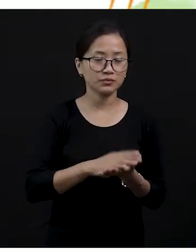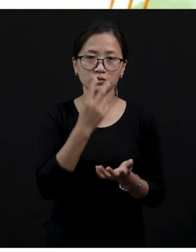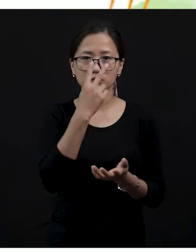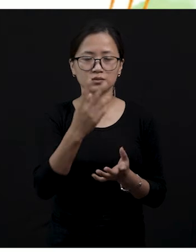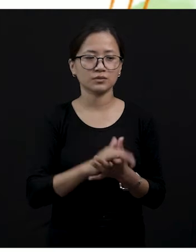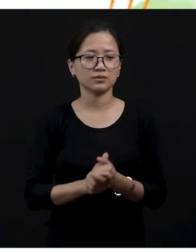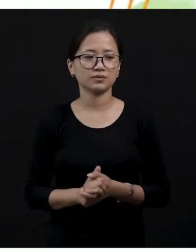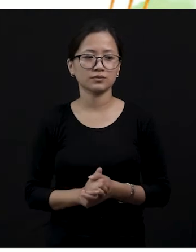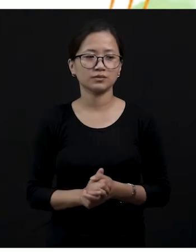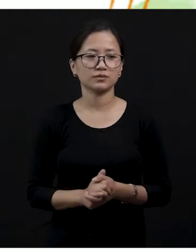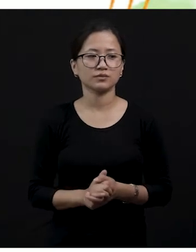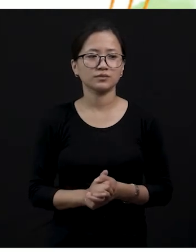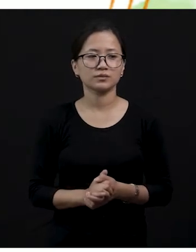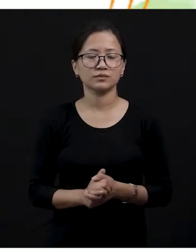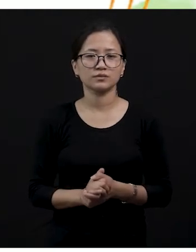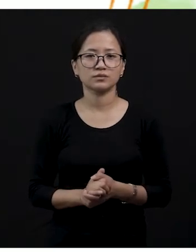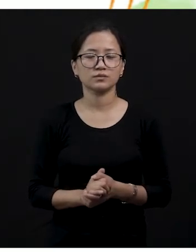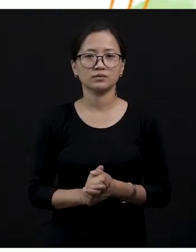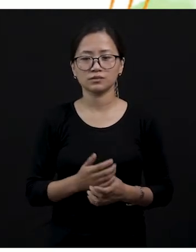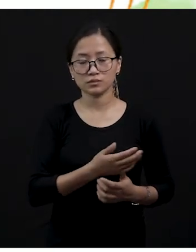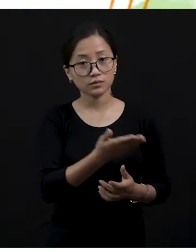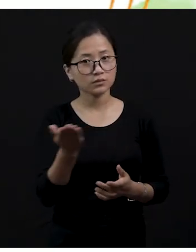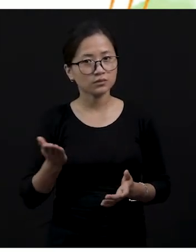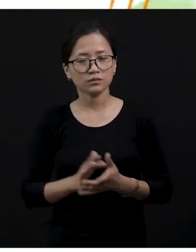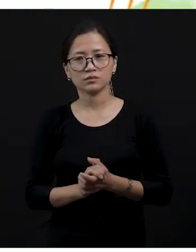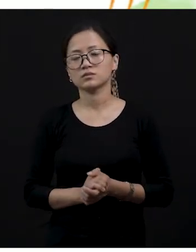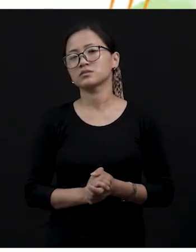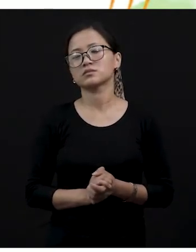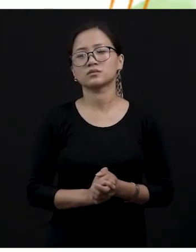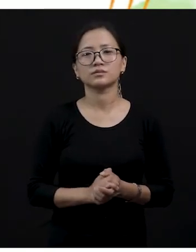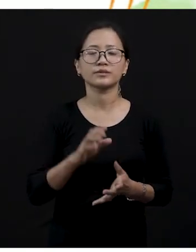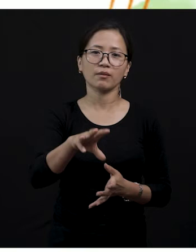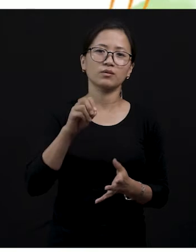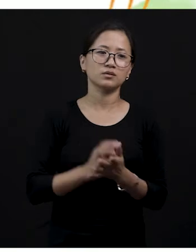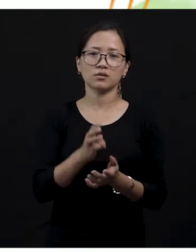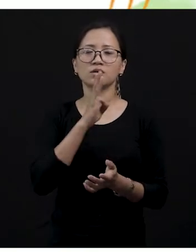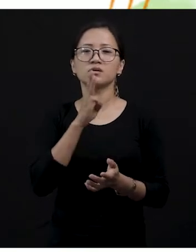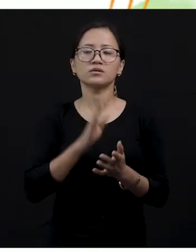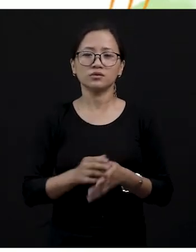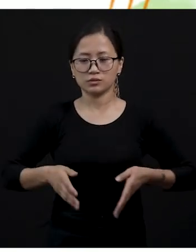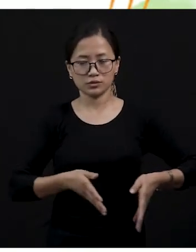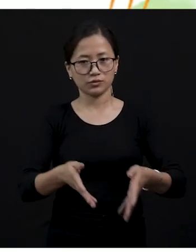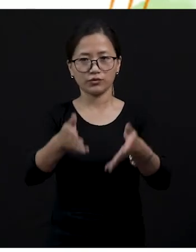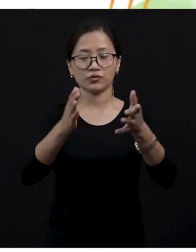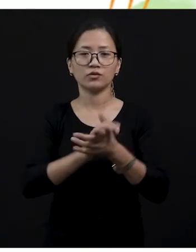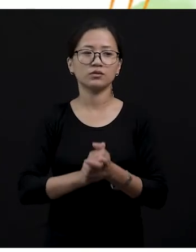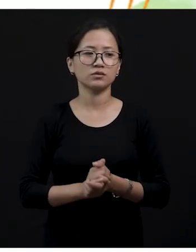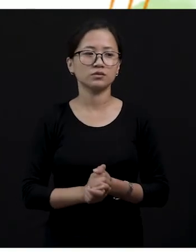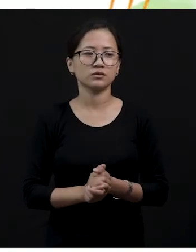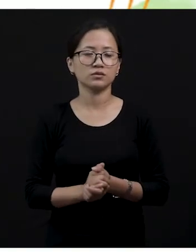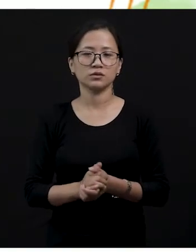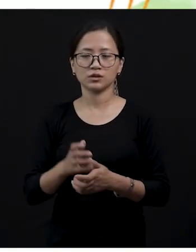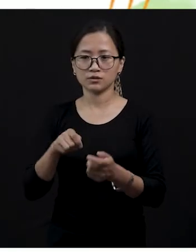ground, like I said, and from there, we get water from the river, and river,